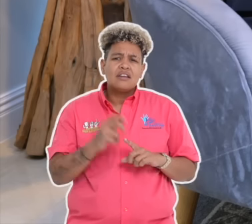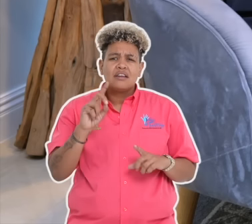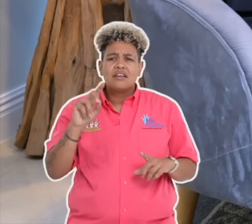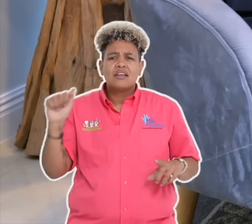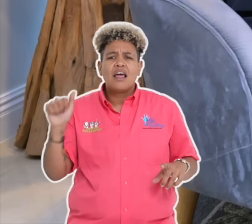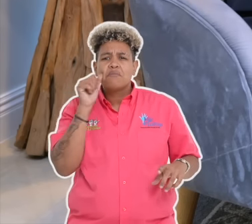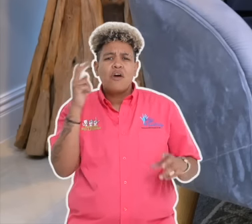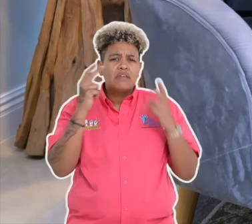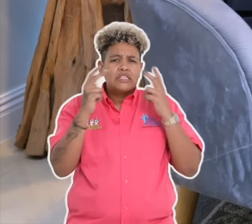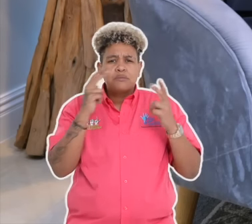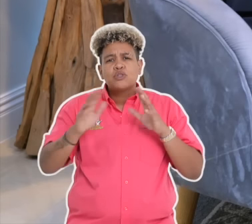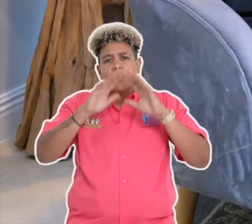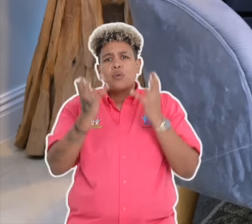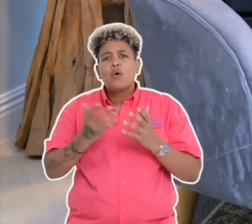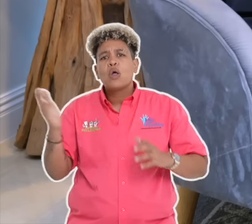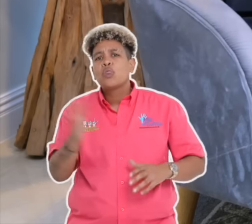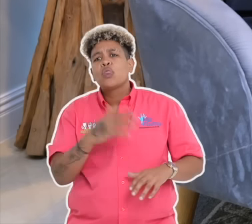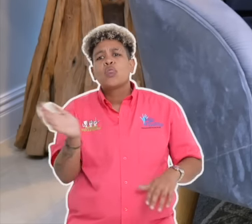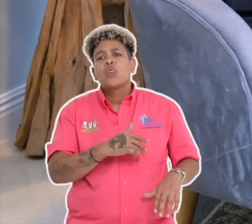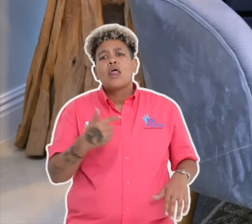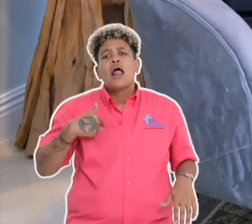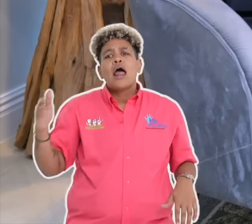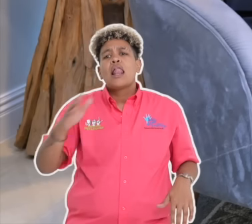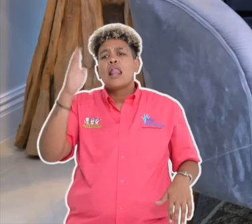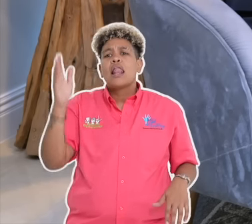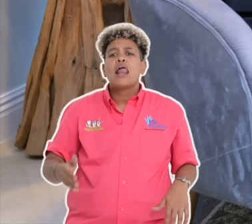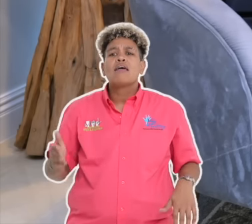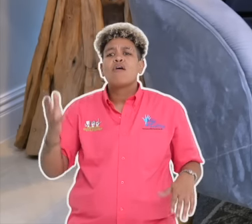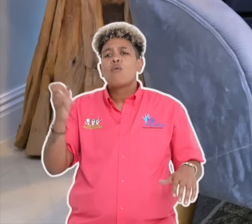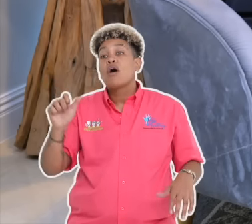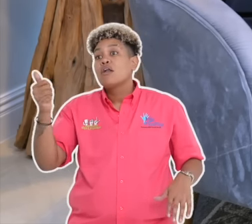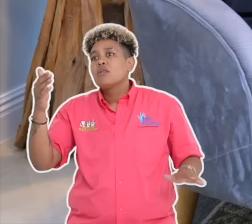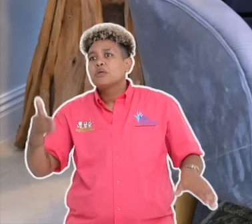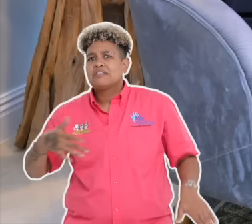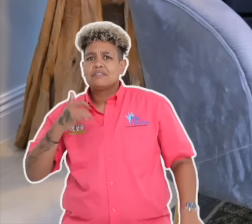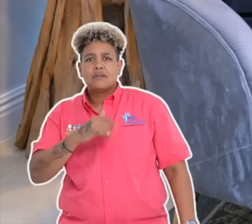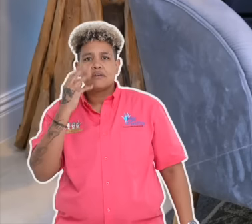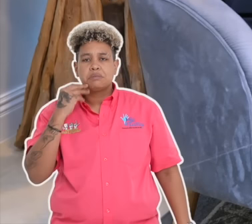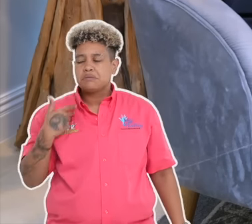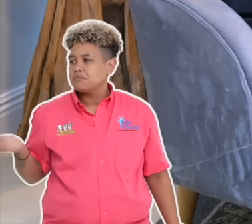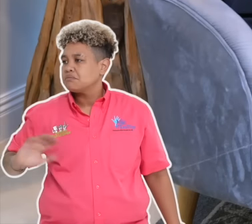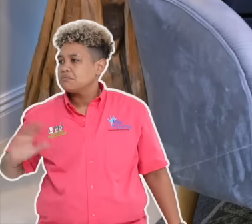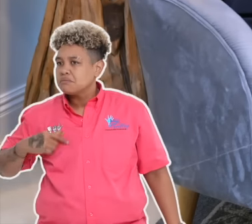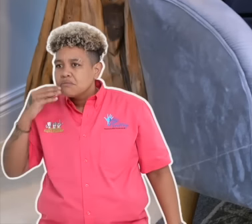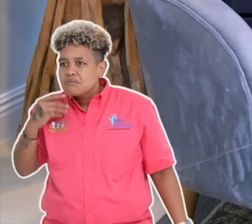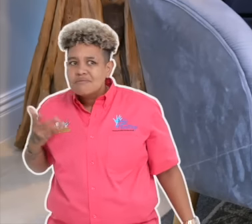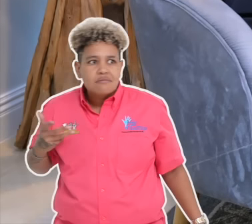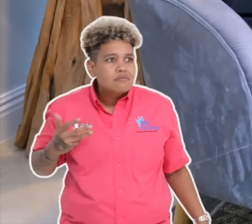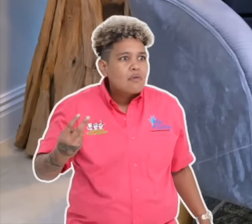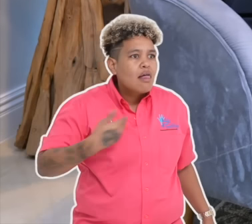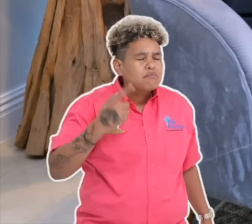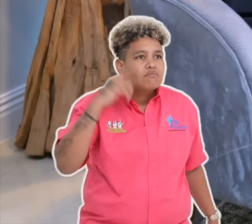that the disabled was invisible to the world. And I never want another person to ever feel the way that I